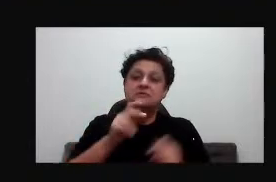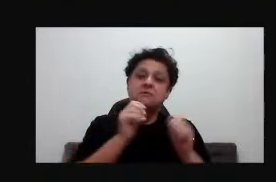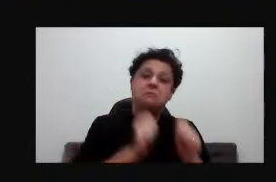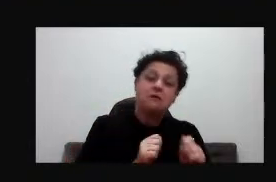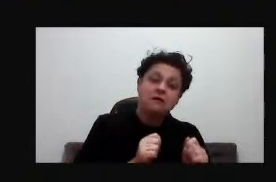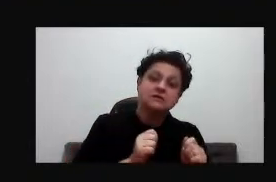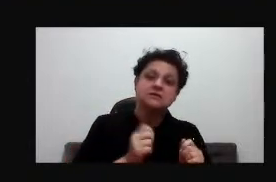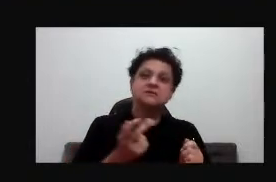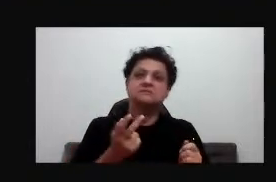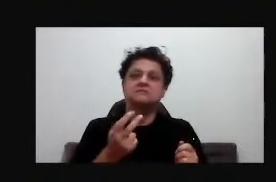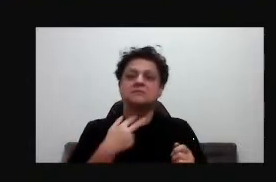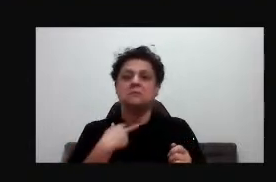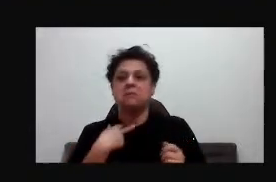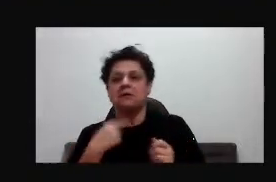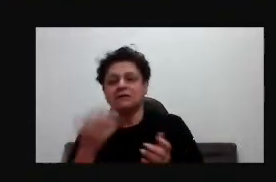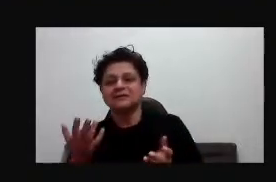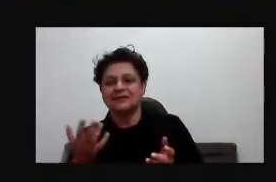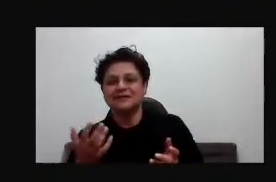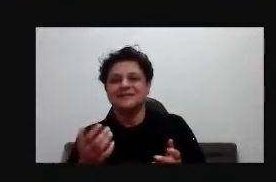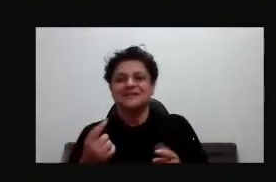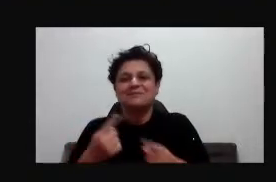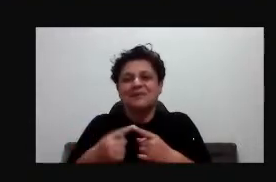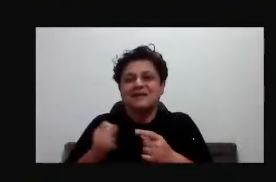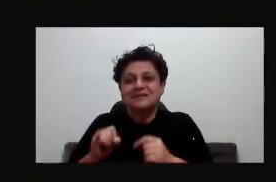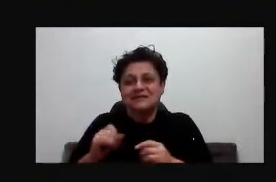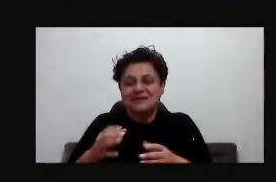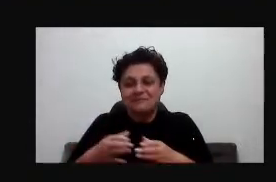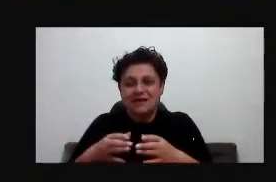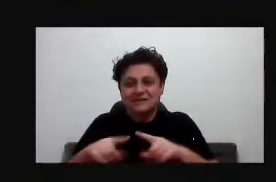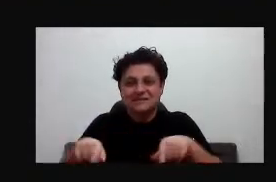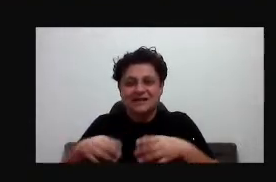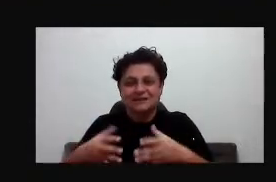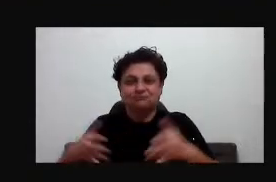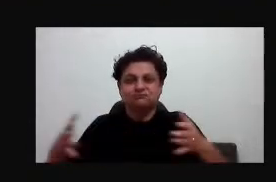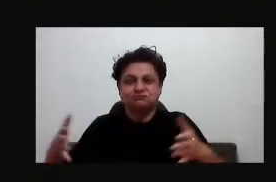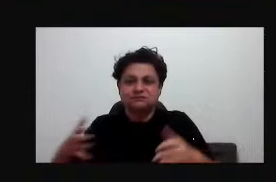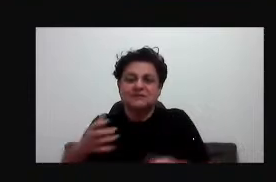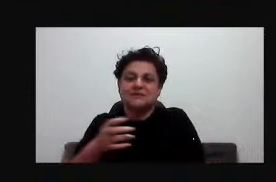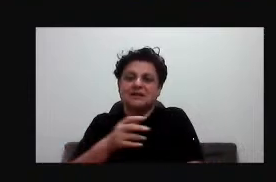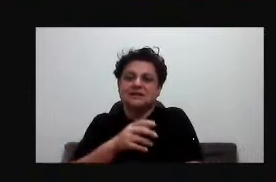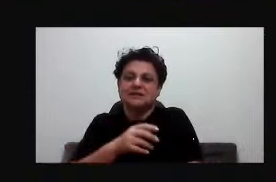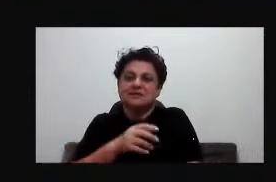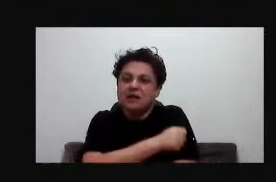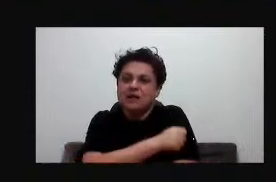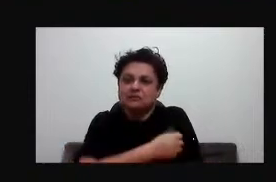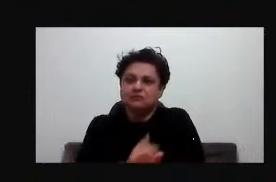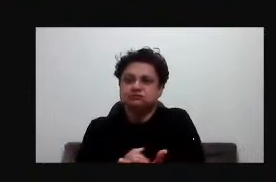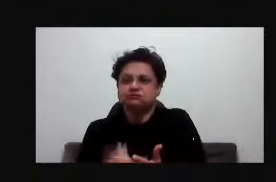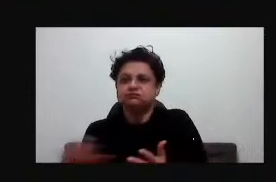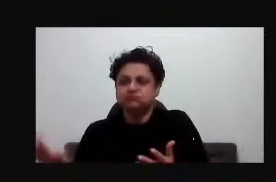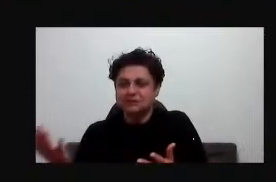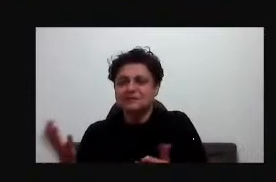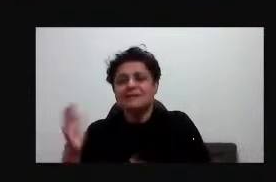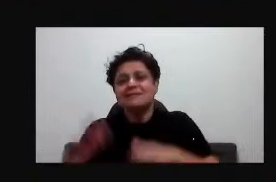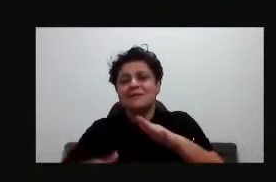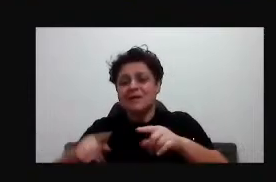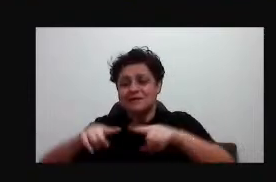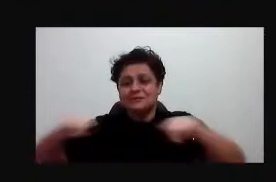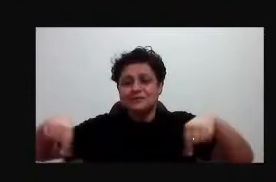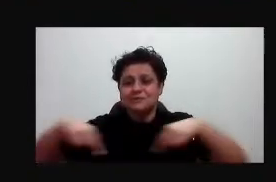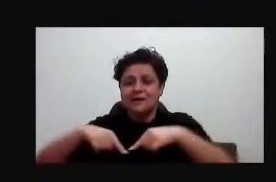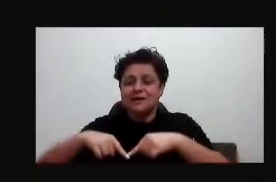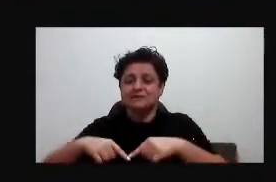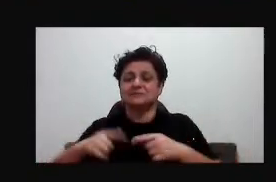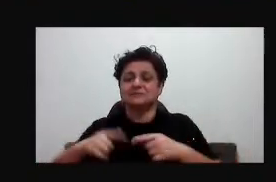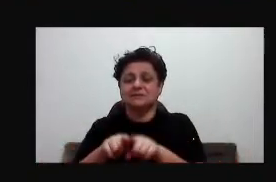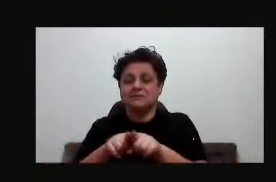students. A lot depends on the physical space, on the nature of the students, on the range of levels of English, for example, that